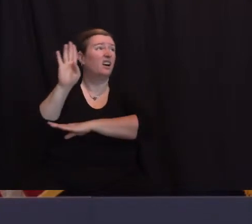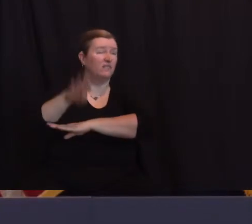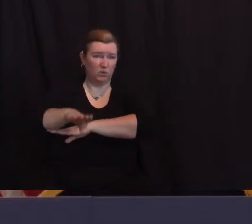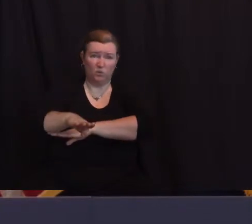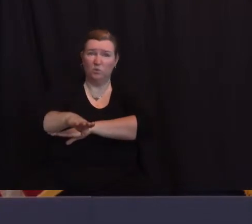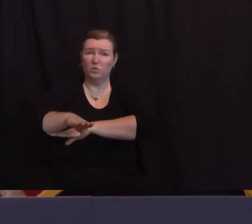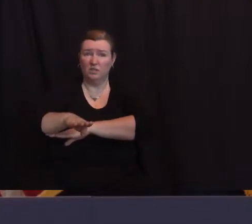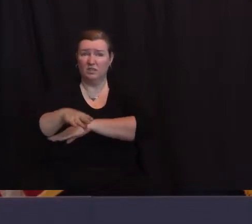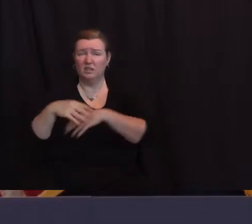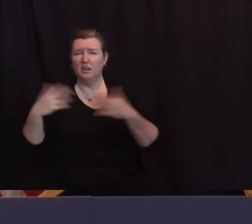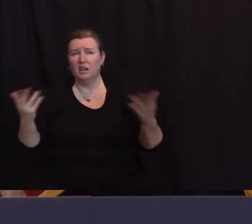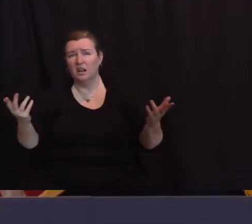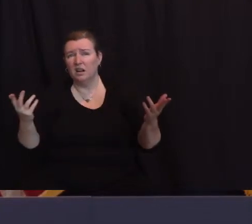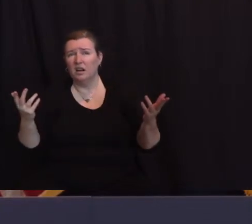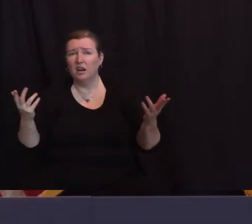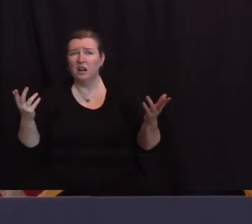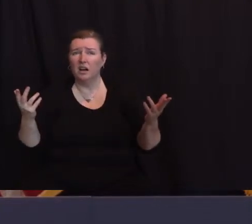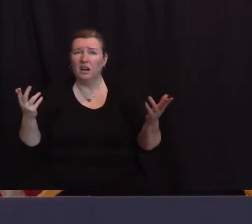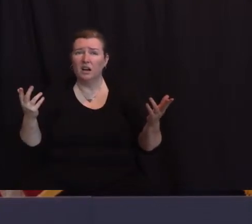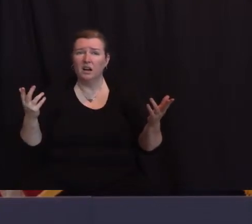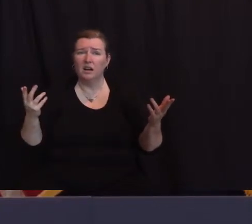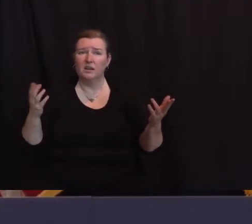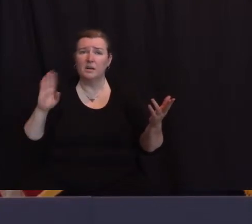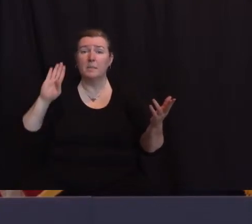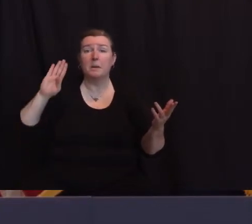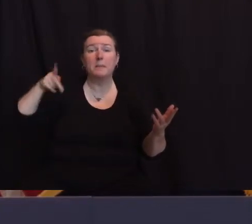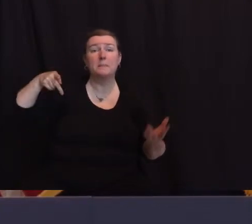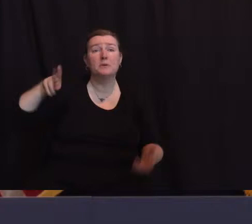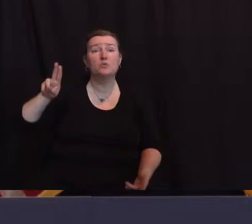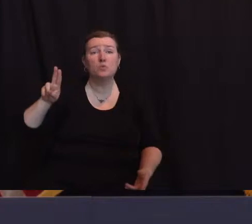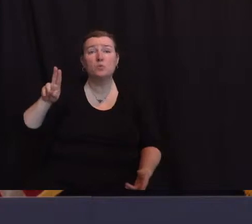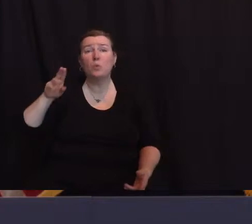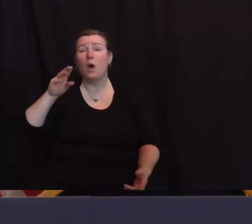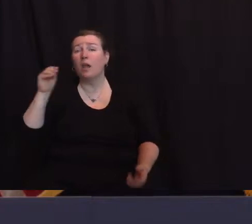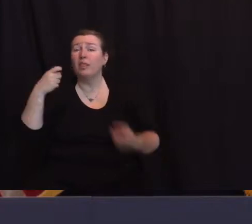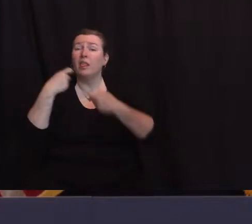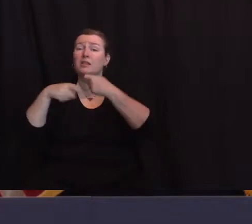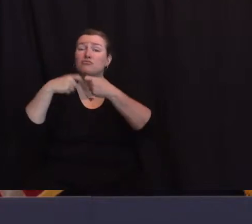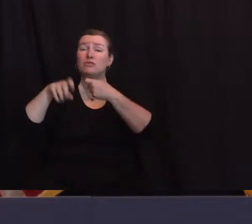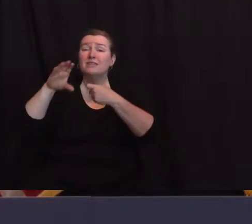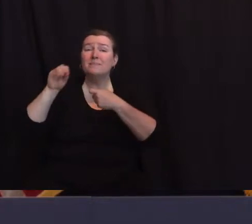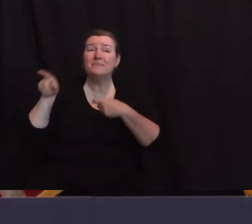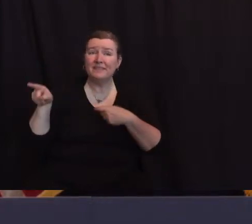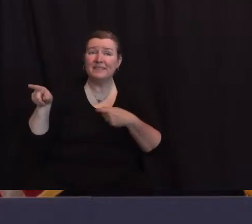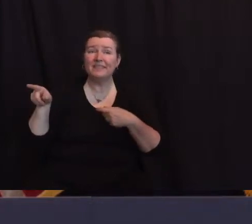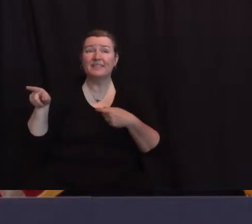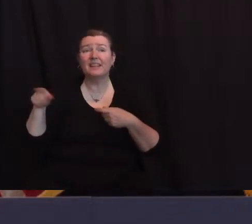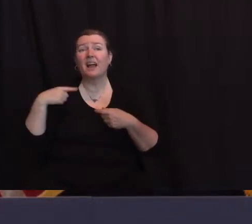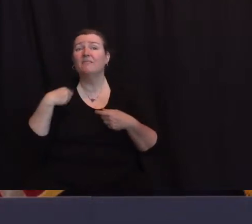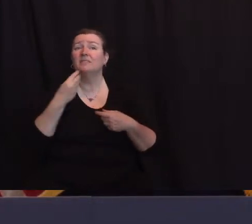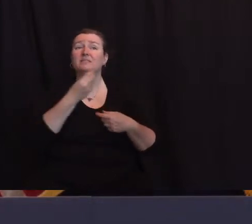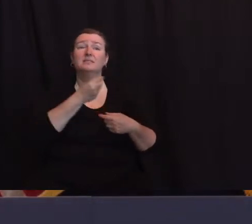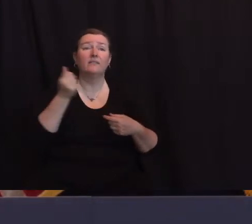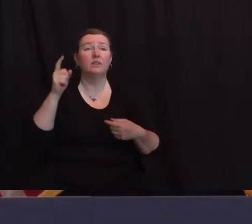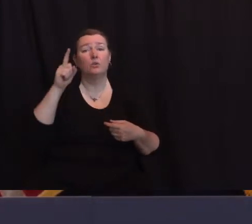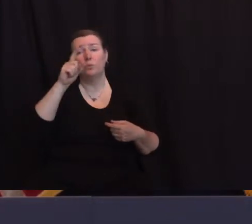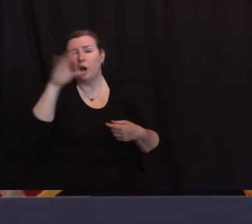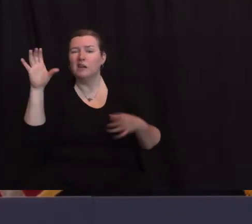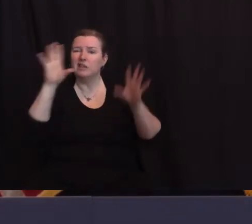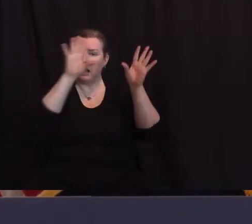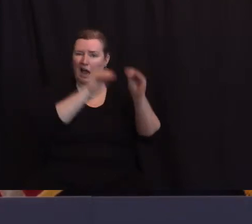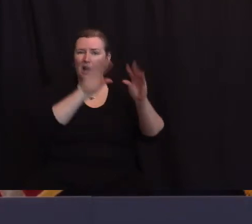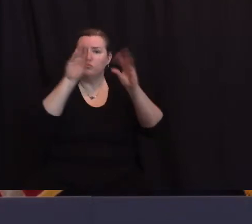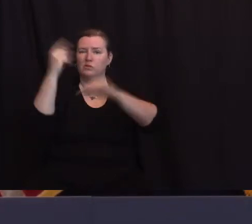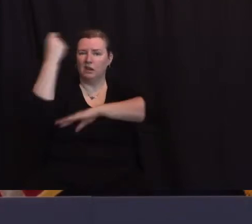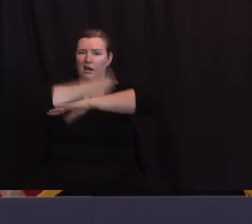our service providers and BPU have done a great job. I think we had about 2,600 outages as of this morning. They continue to